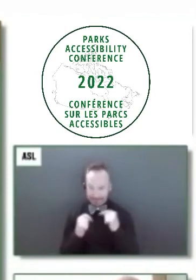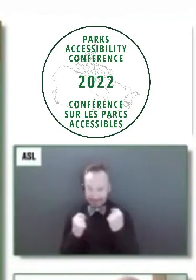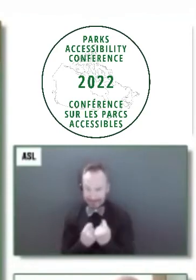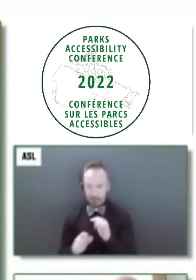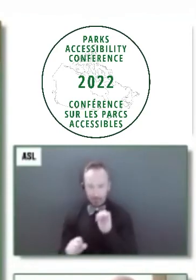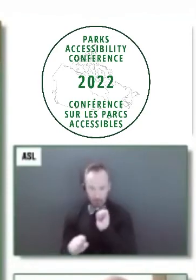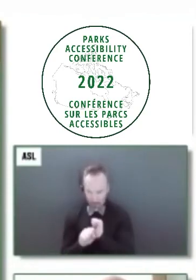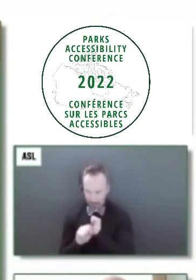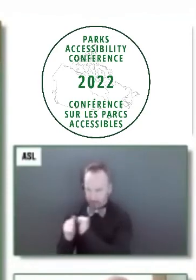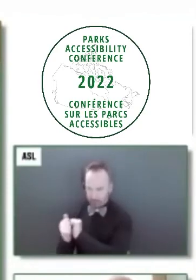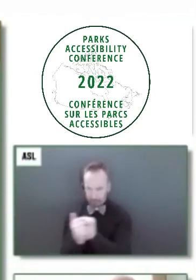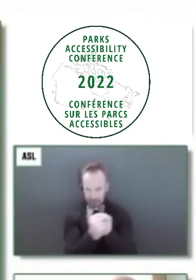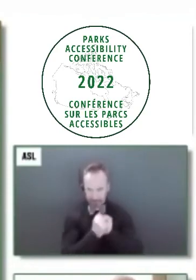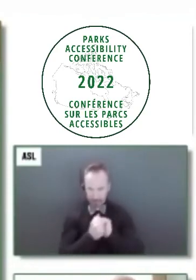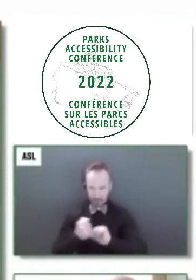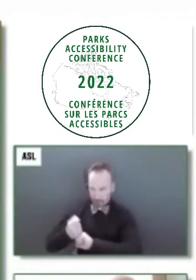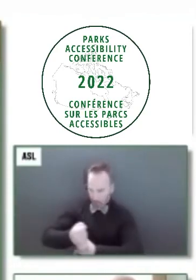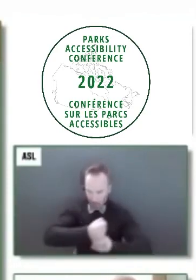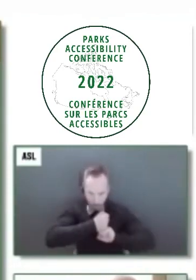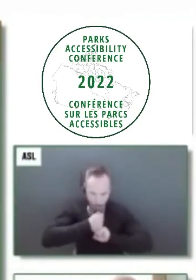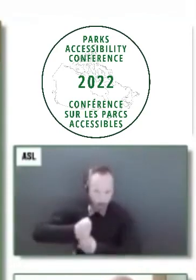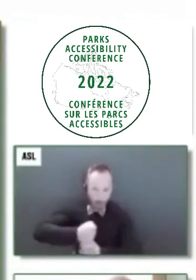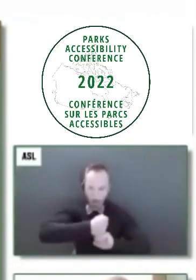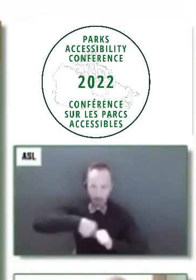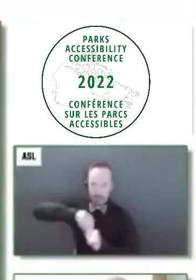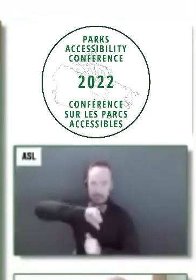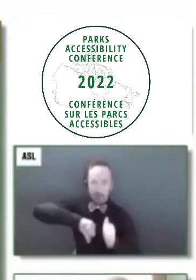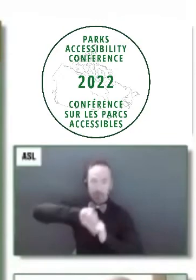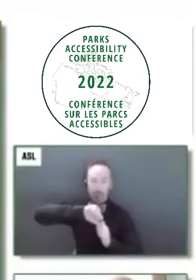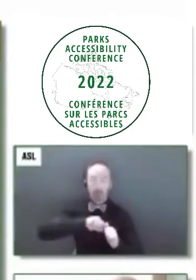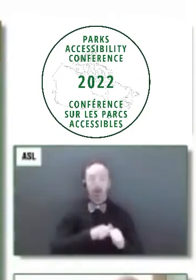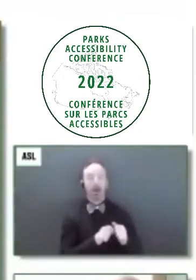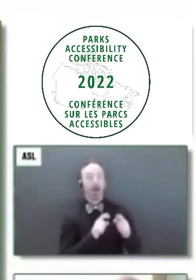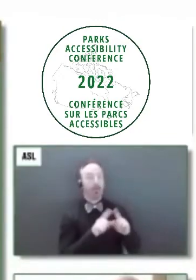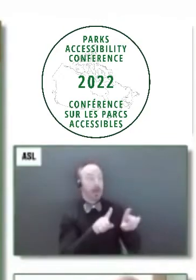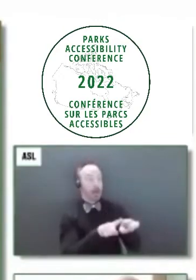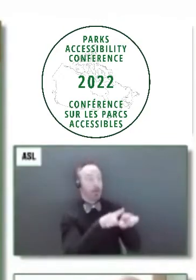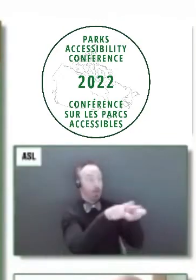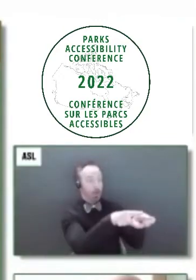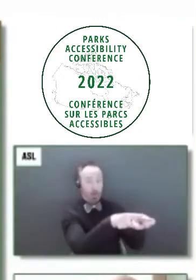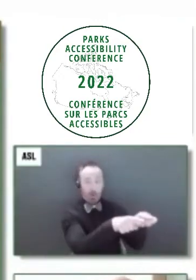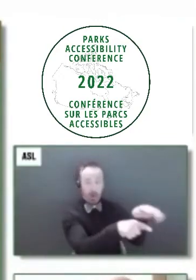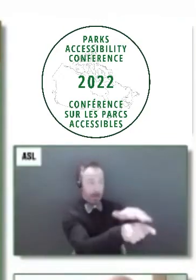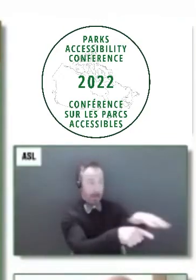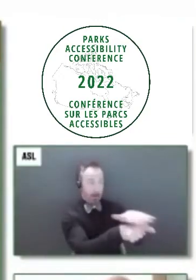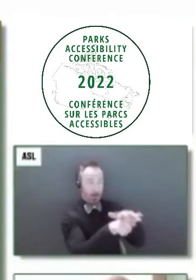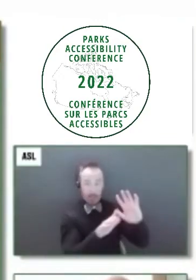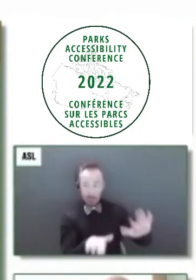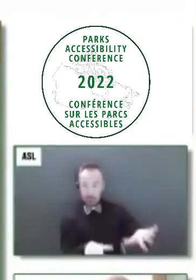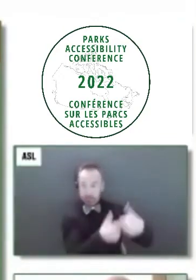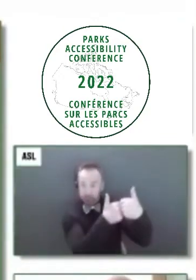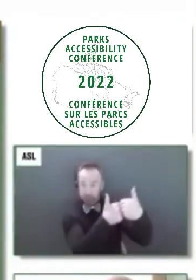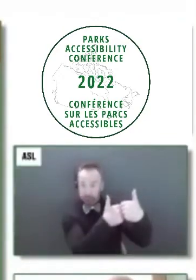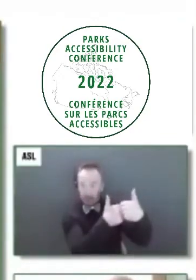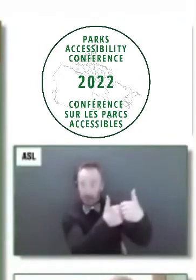even very, very challenging destinations can be possible if you've got motivated people,